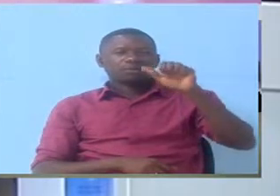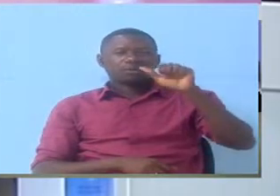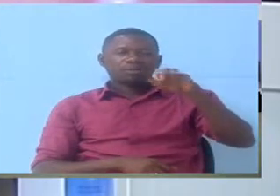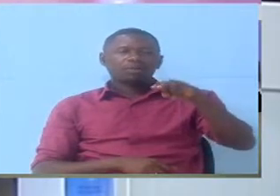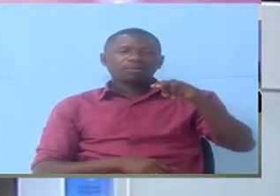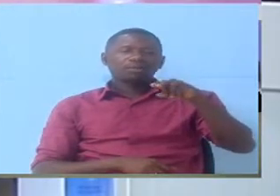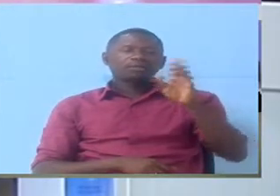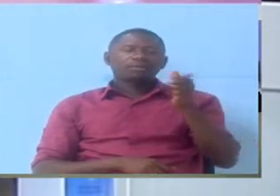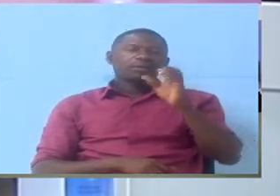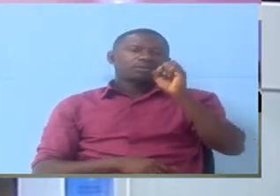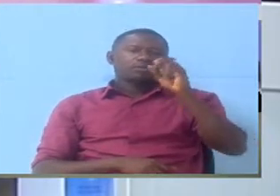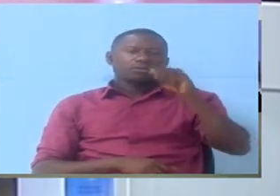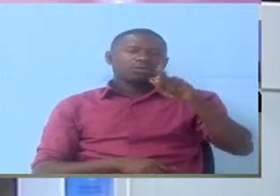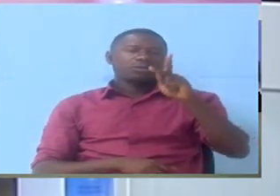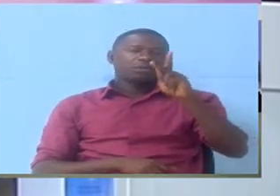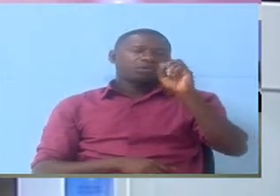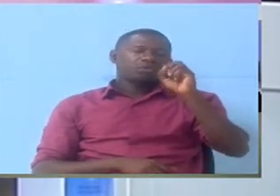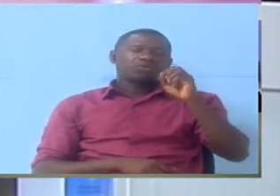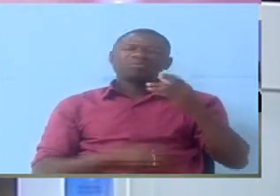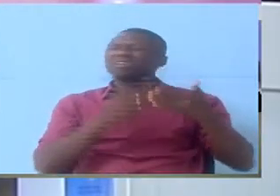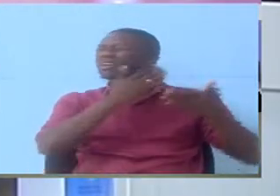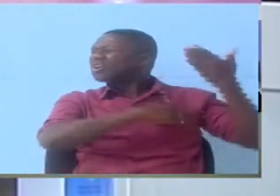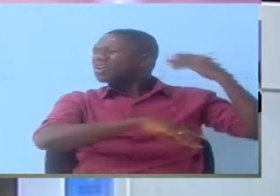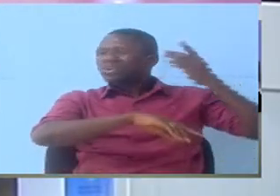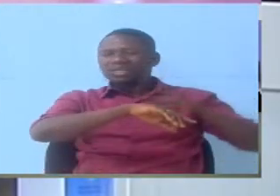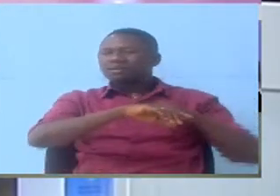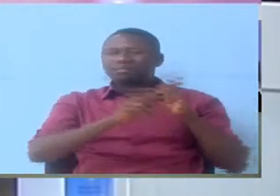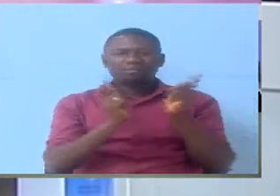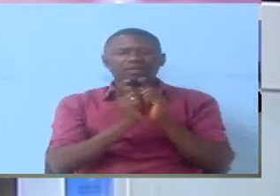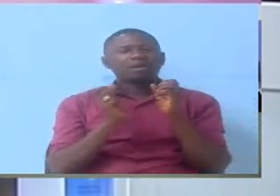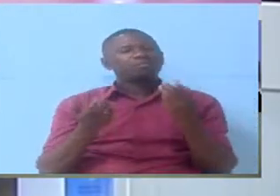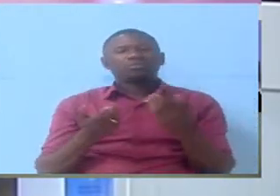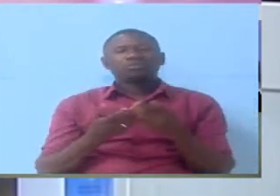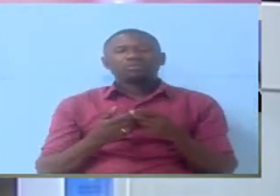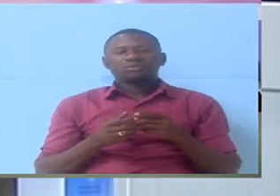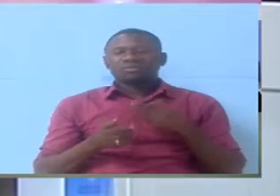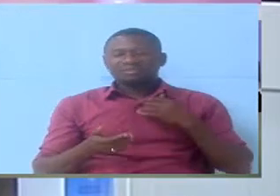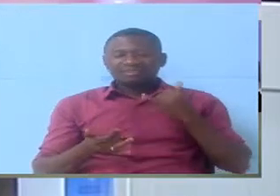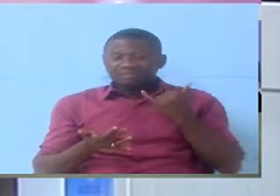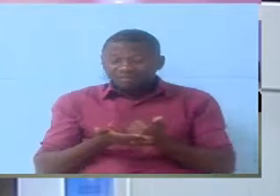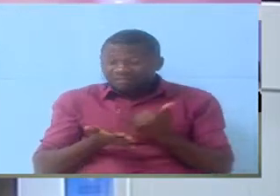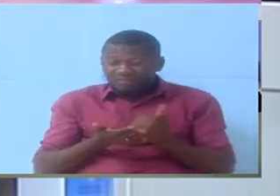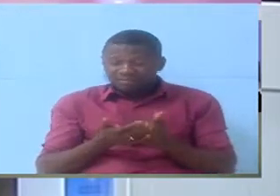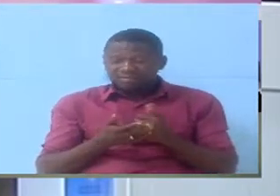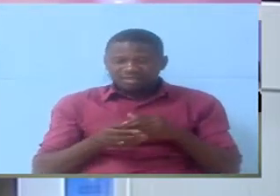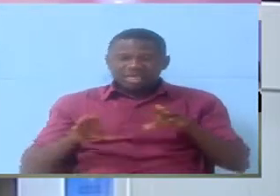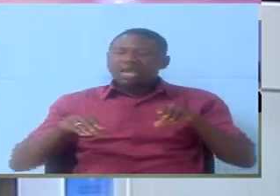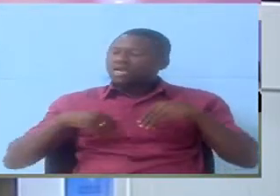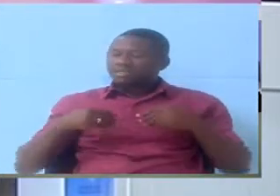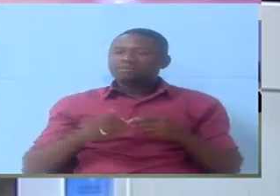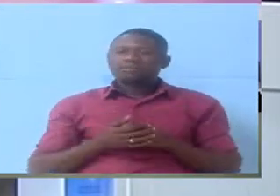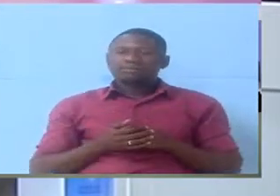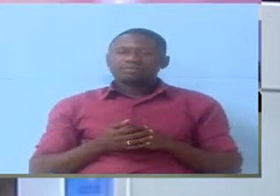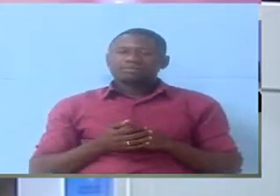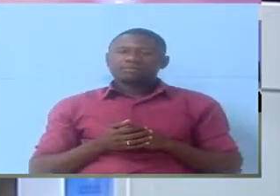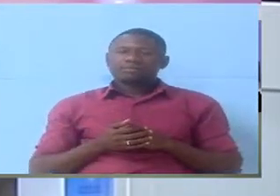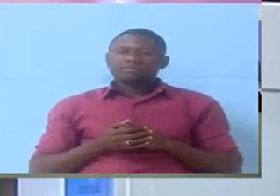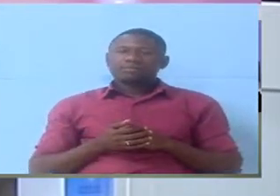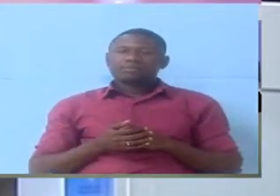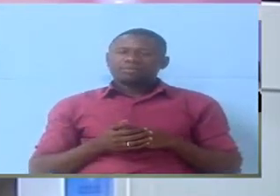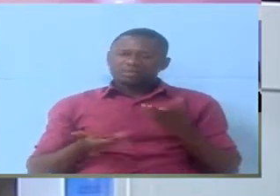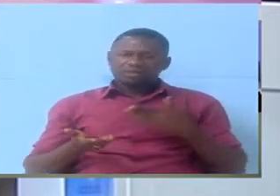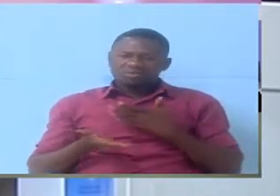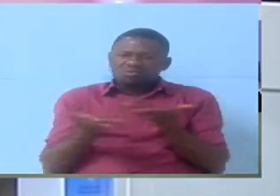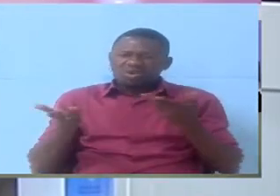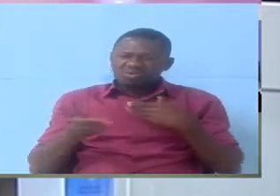Sonko jandu ayatara wati jang maje. And immediately, well, noto je, he gave the green light. Sonta. He said, Jesus, why do you have to keep him? Let him